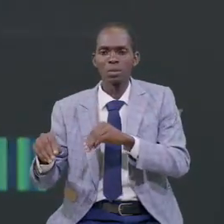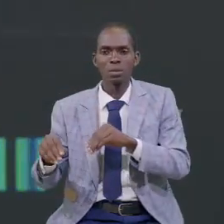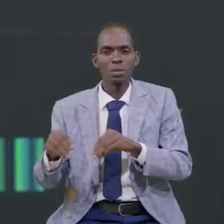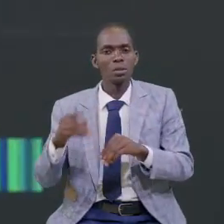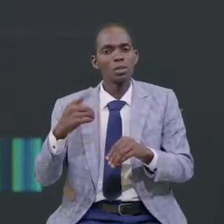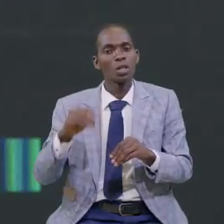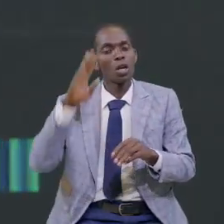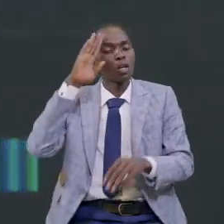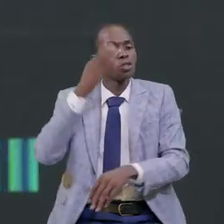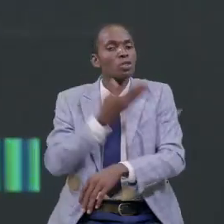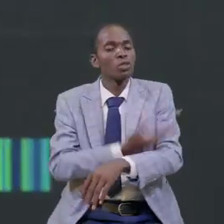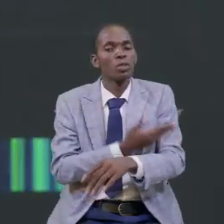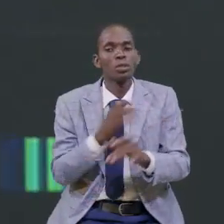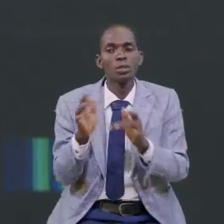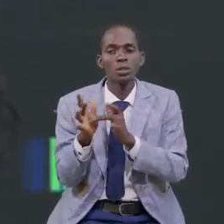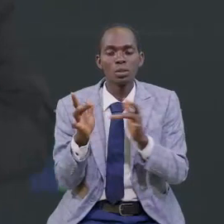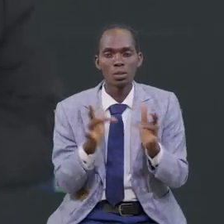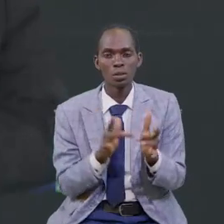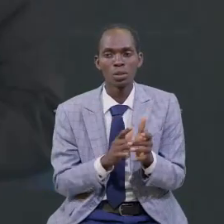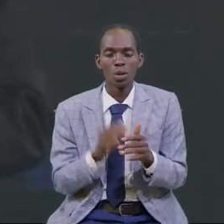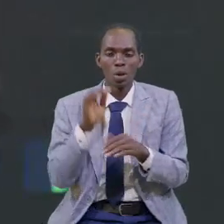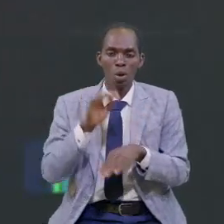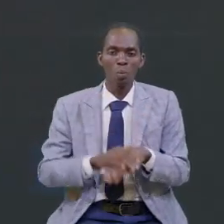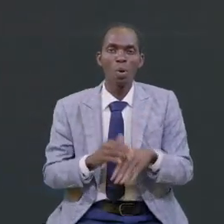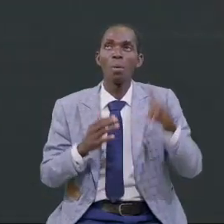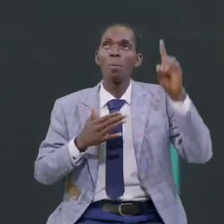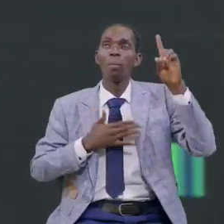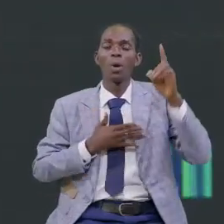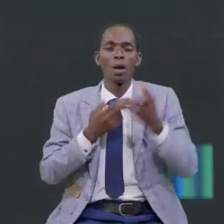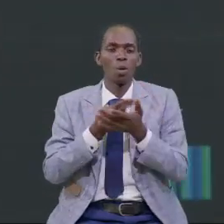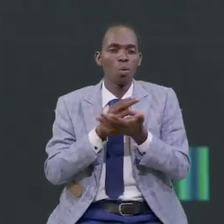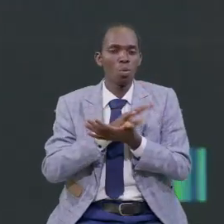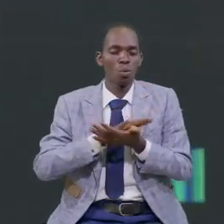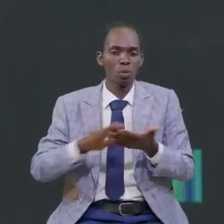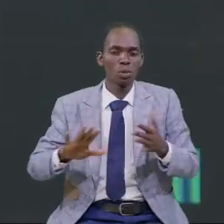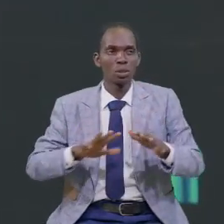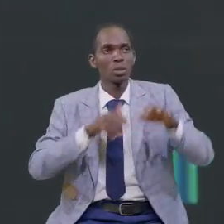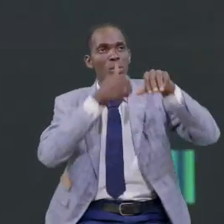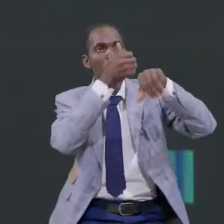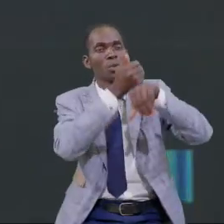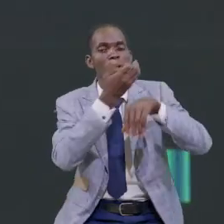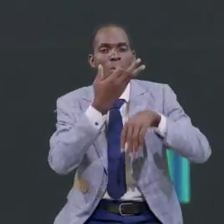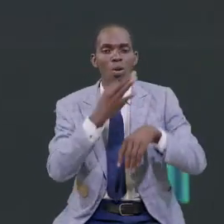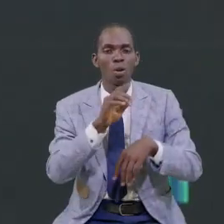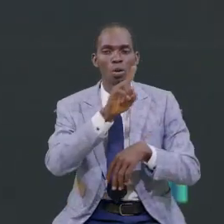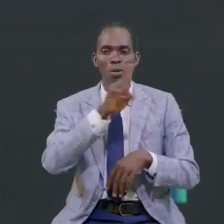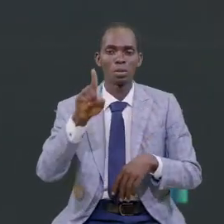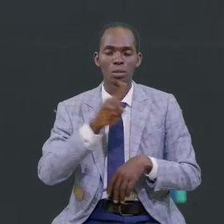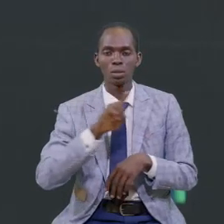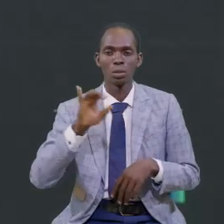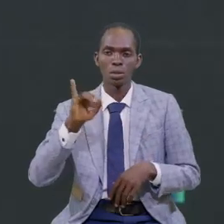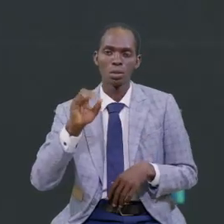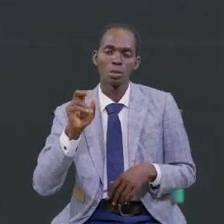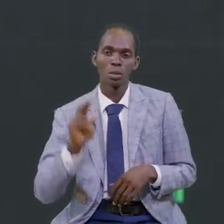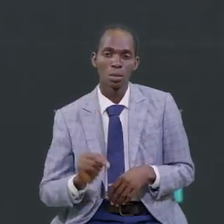upon my holy hill of Zion. He is the set,